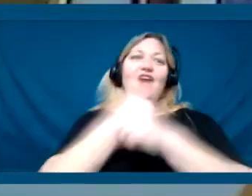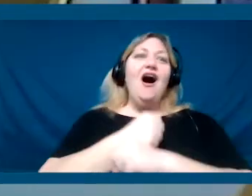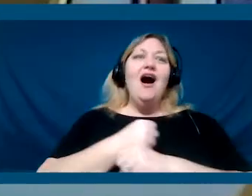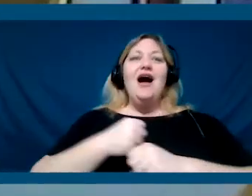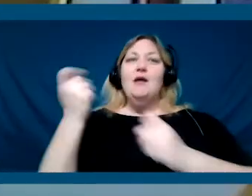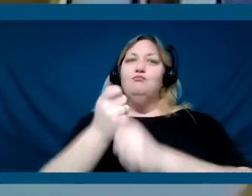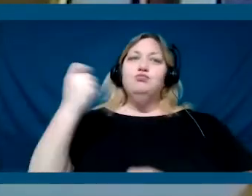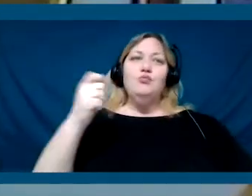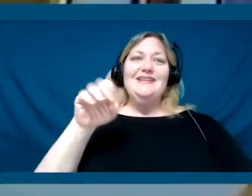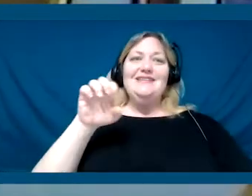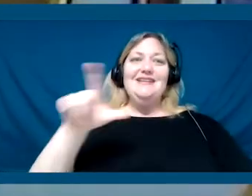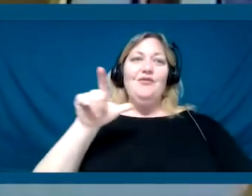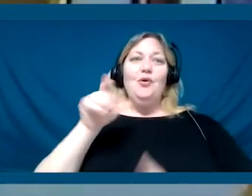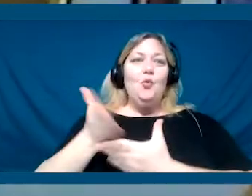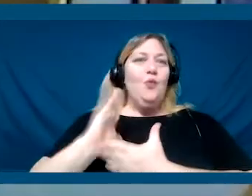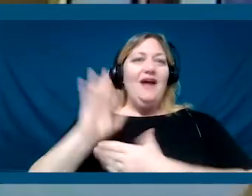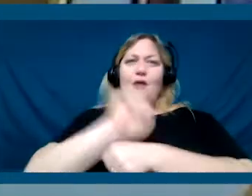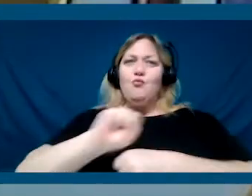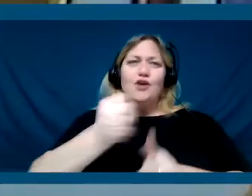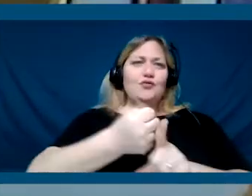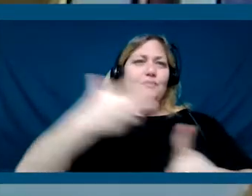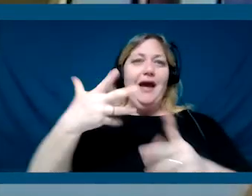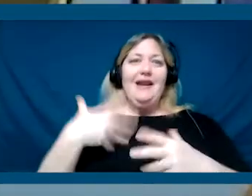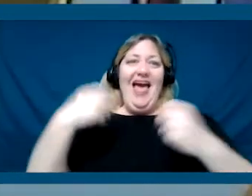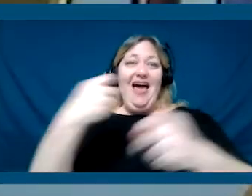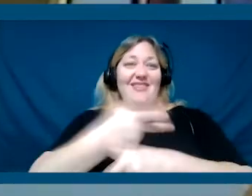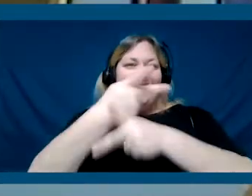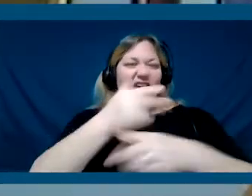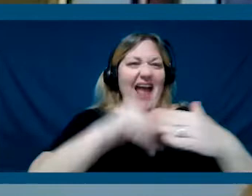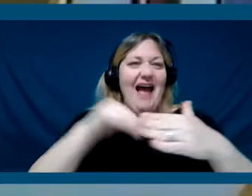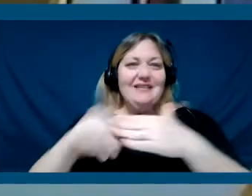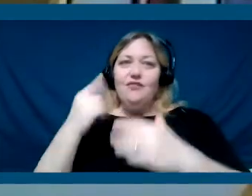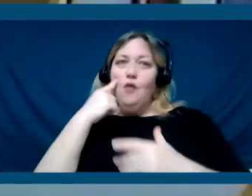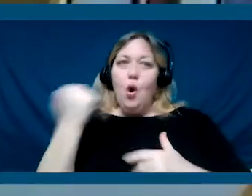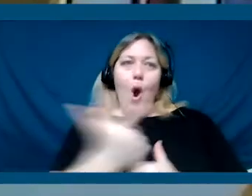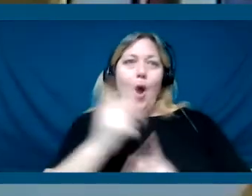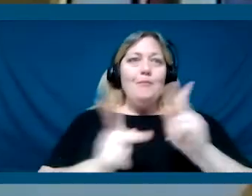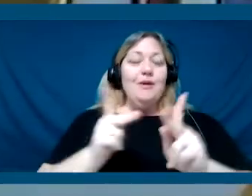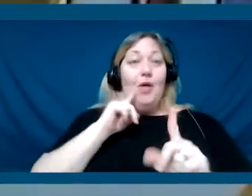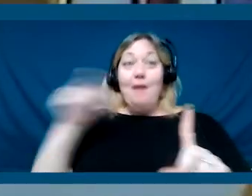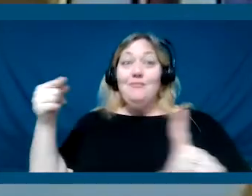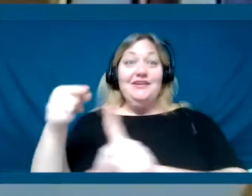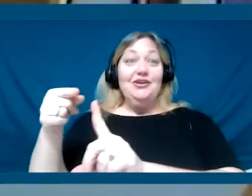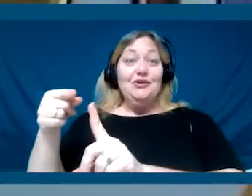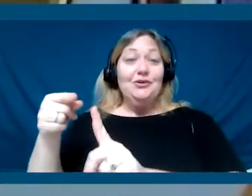civil rights, has worked to expand healthcare and access for all people, and in particular,